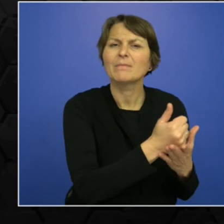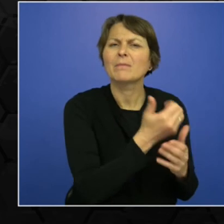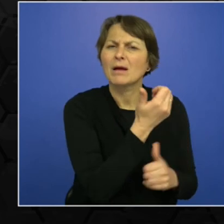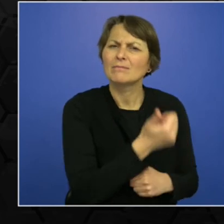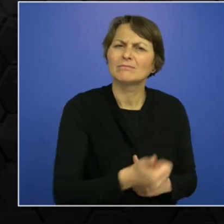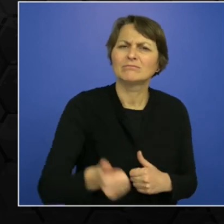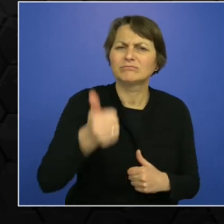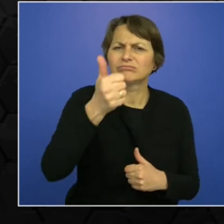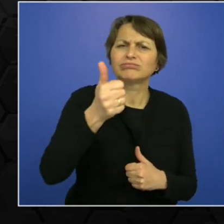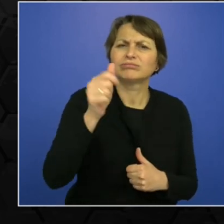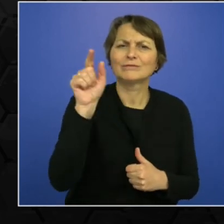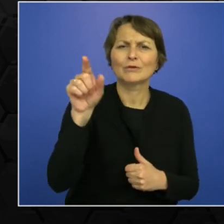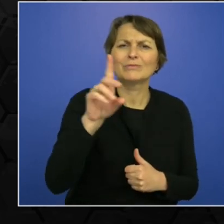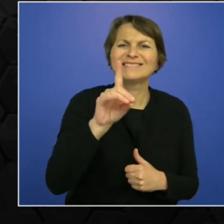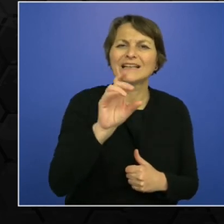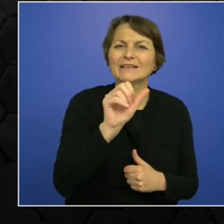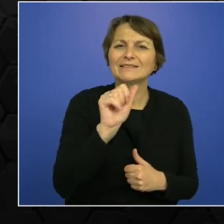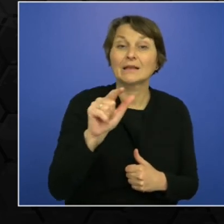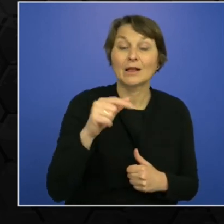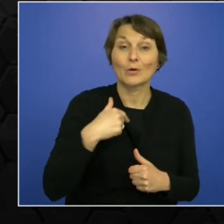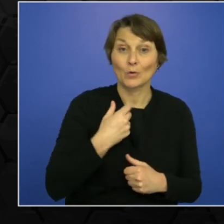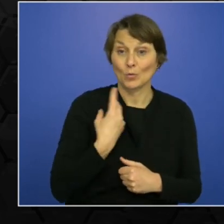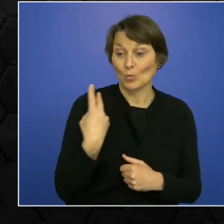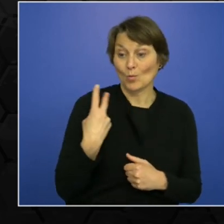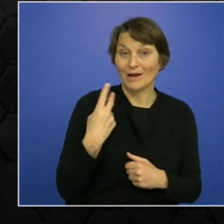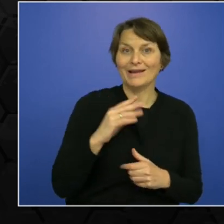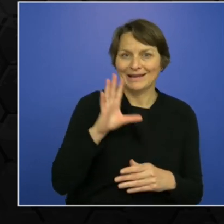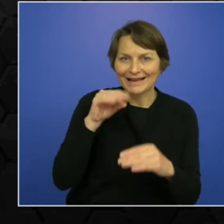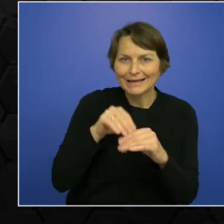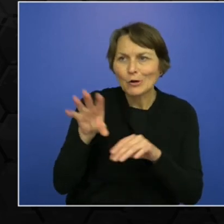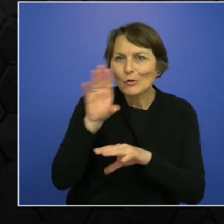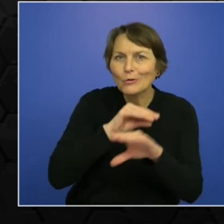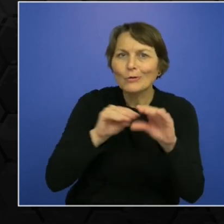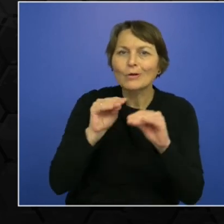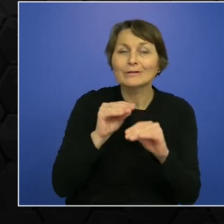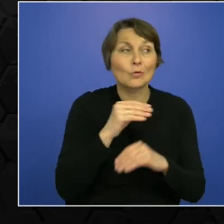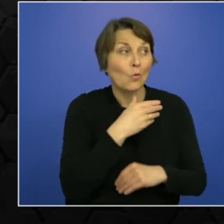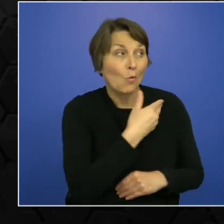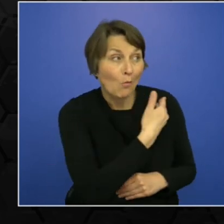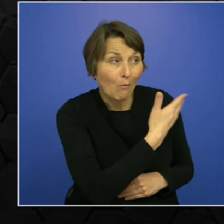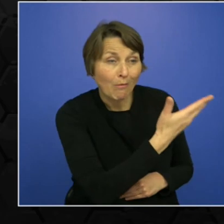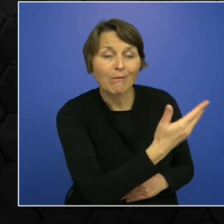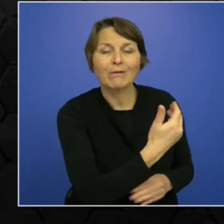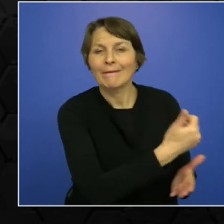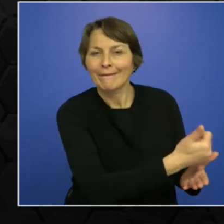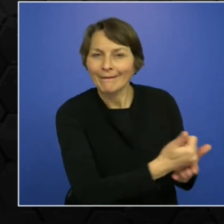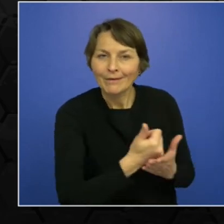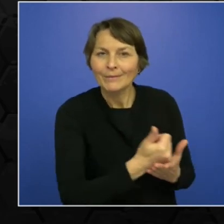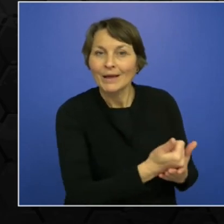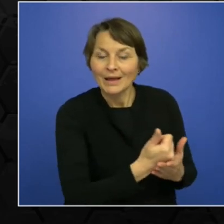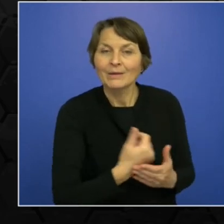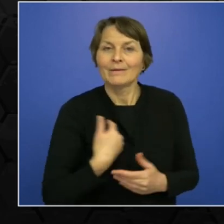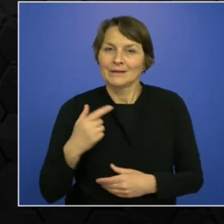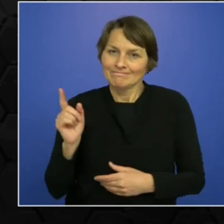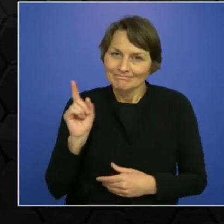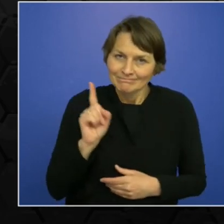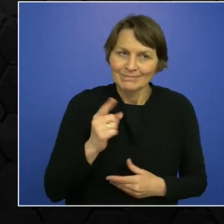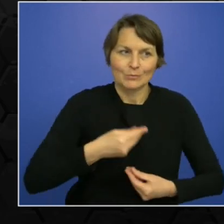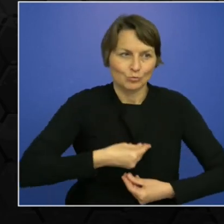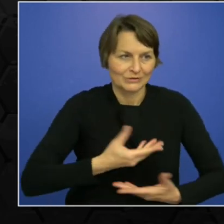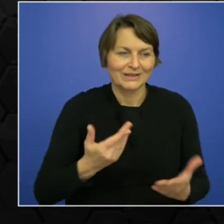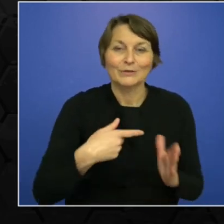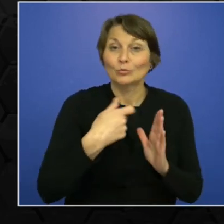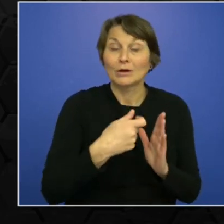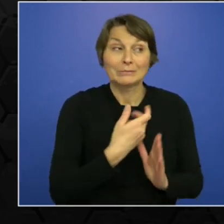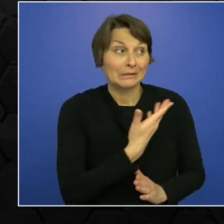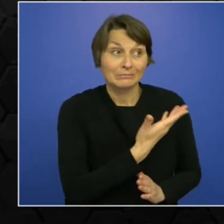that's where we intern at. All these people made it possible for us to be here and present this project to you. So without them, we